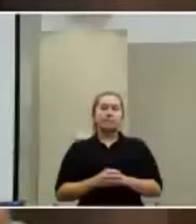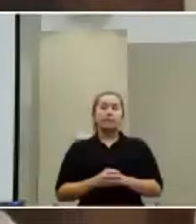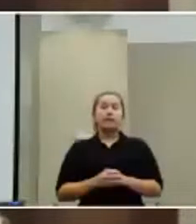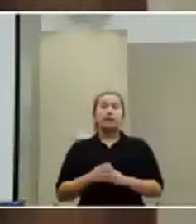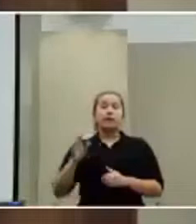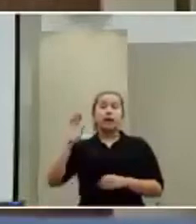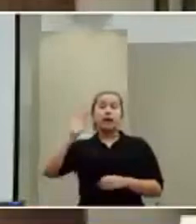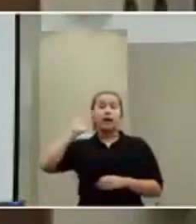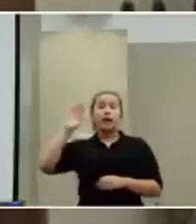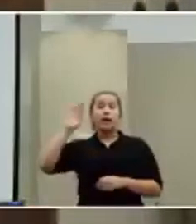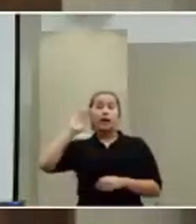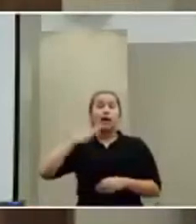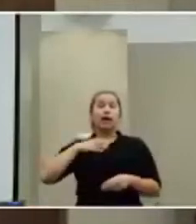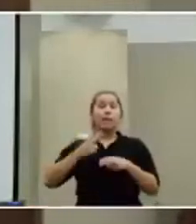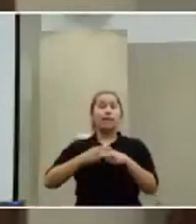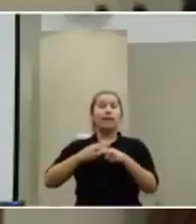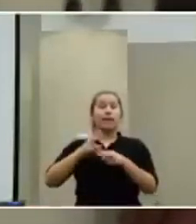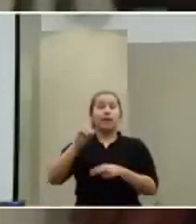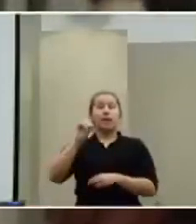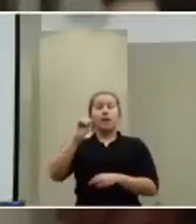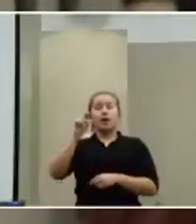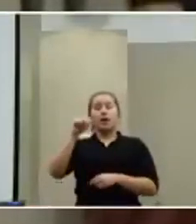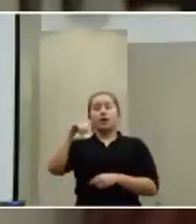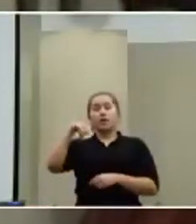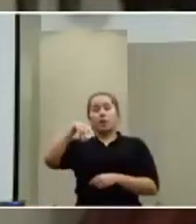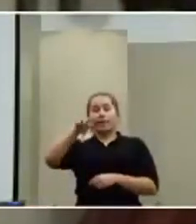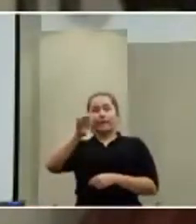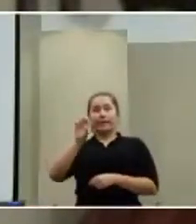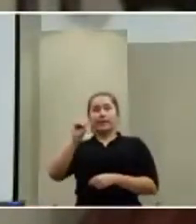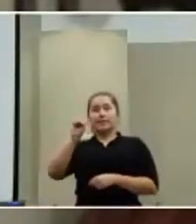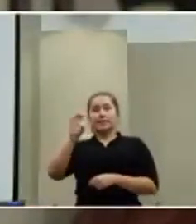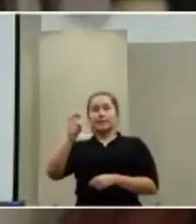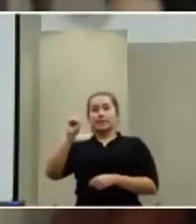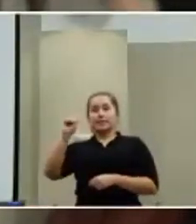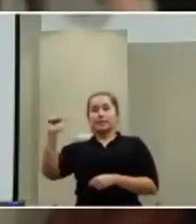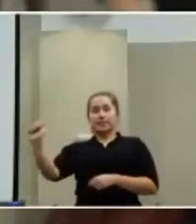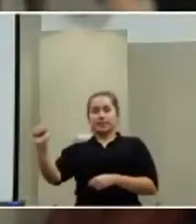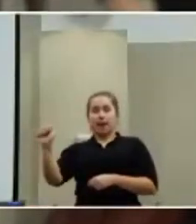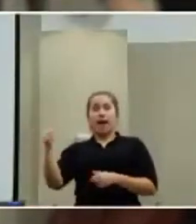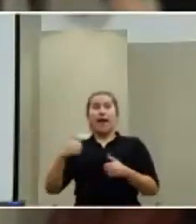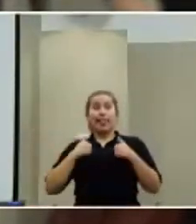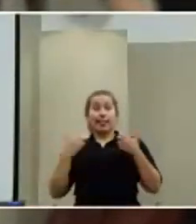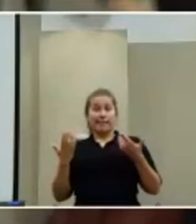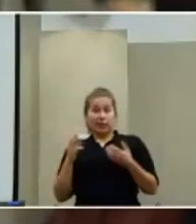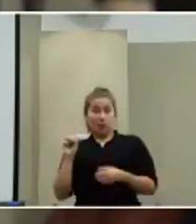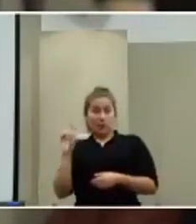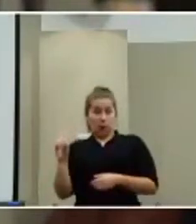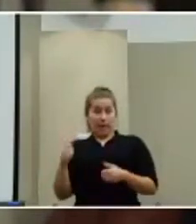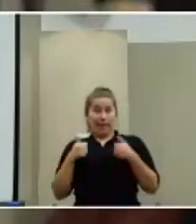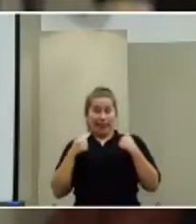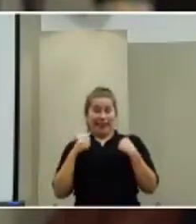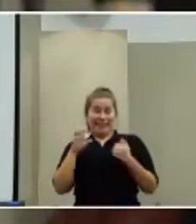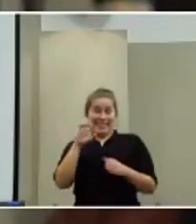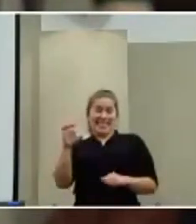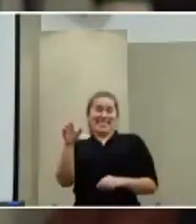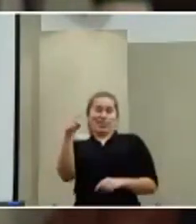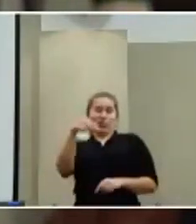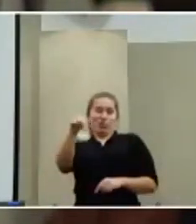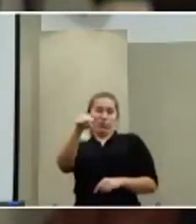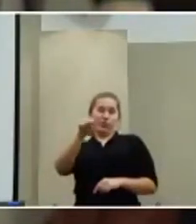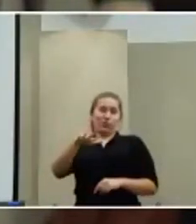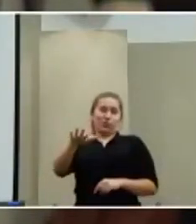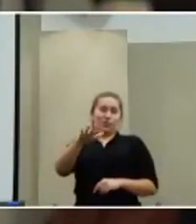Hello, my name is Dominic Sessa. I'm here in Maryland, but I live on the eastern shore,